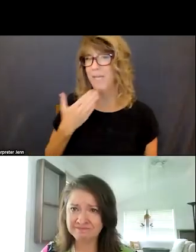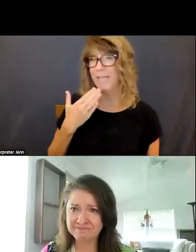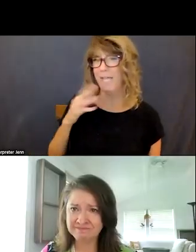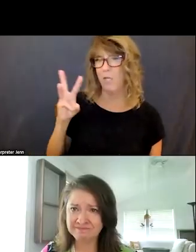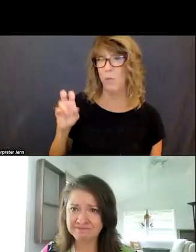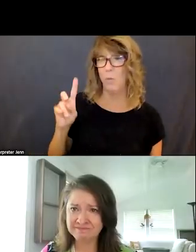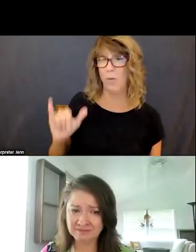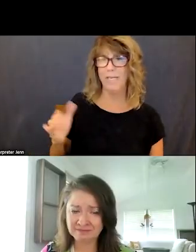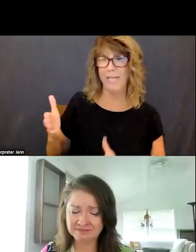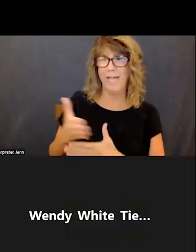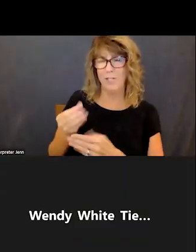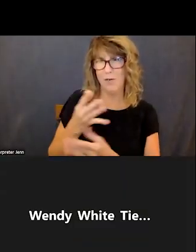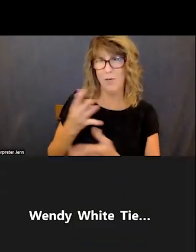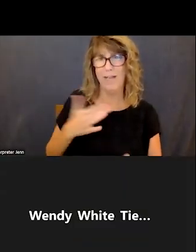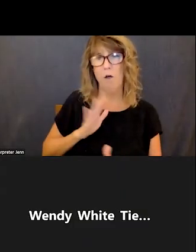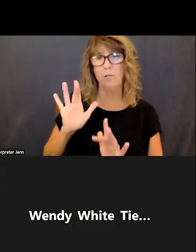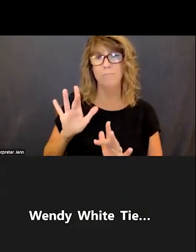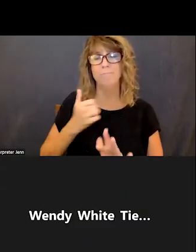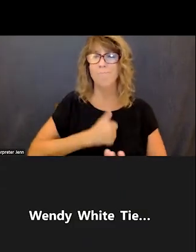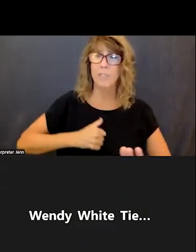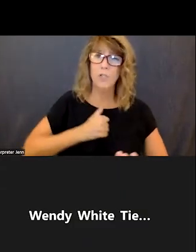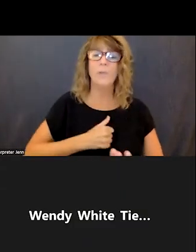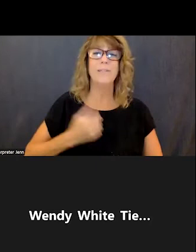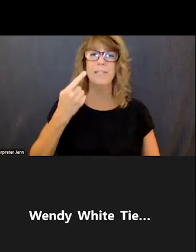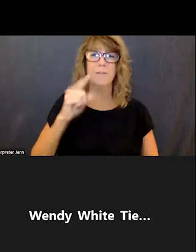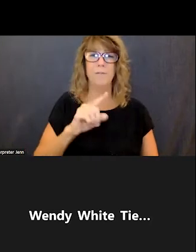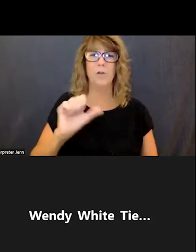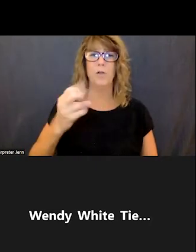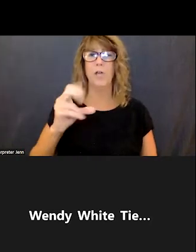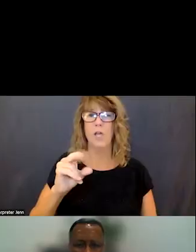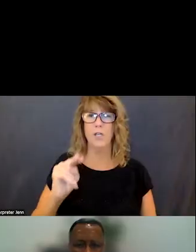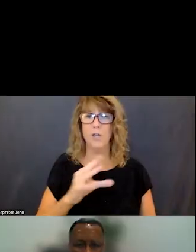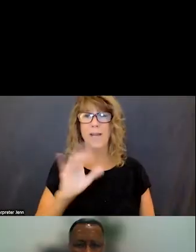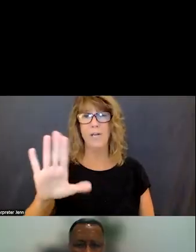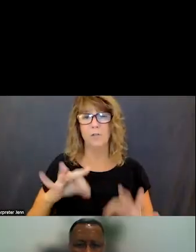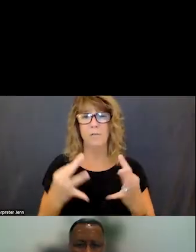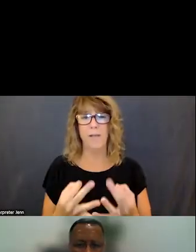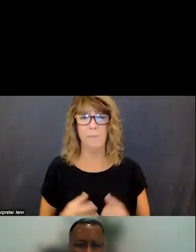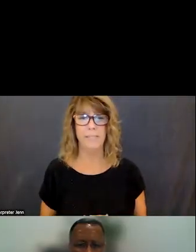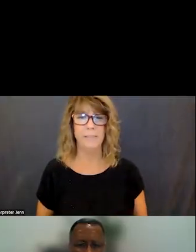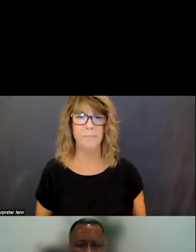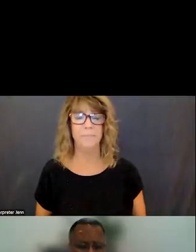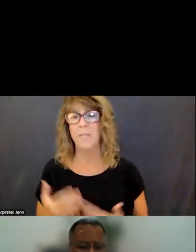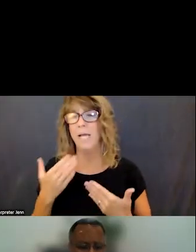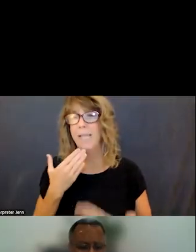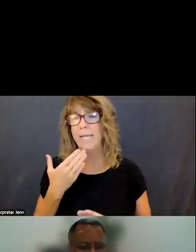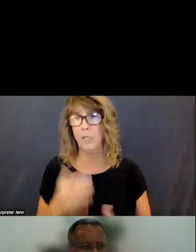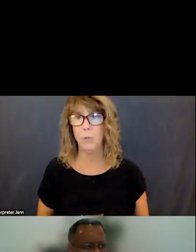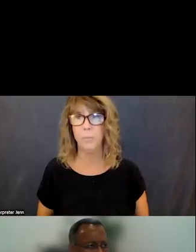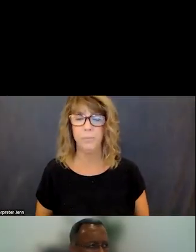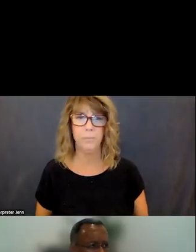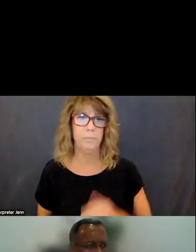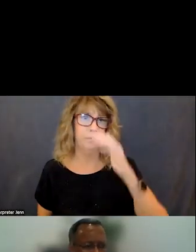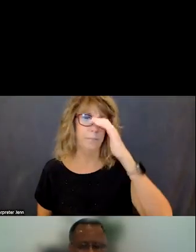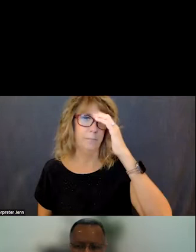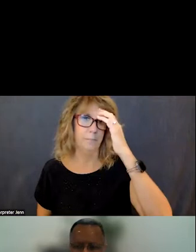And certainly our condolences go out to Sharon and her entire family. Thank you for that. Let's